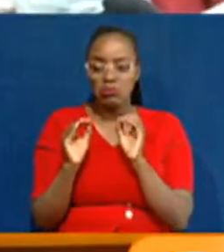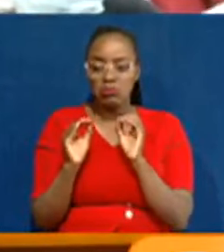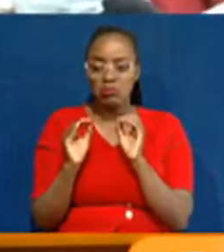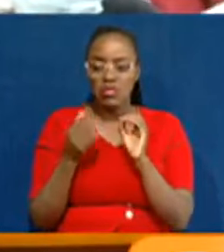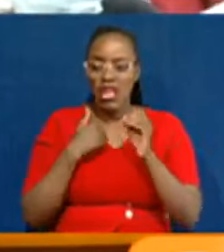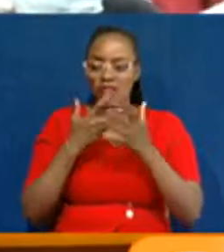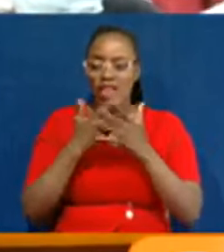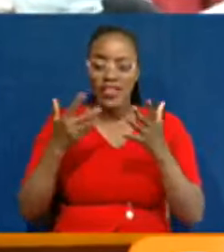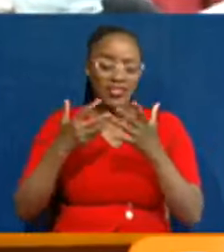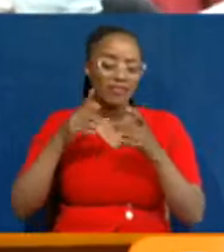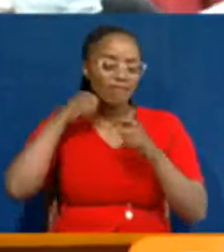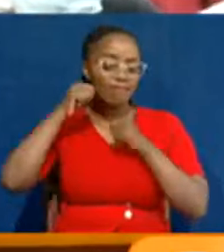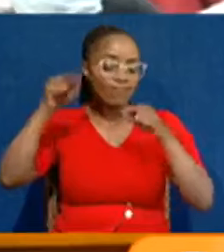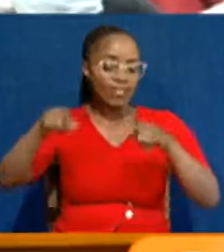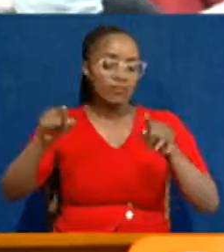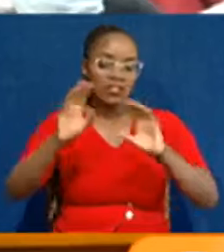There was no suicide.